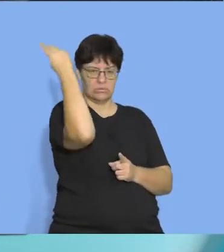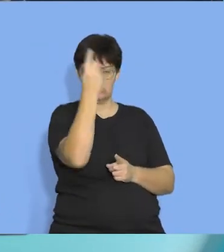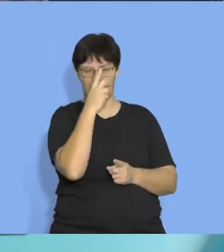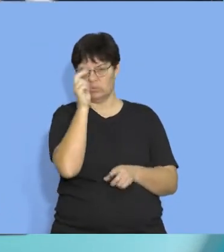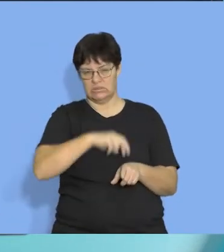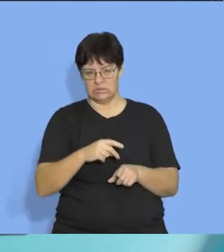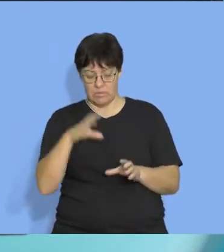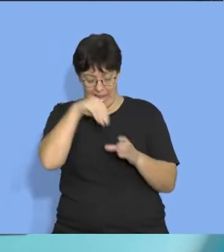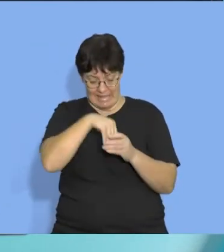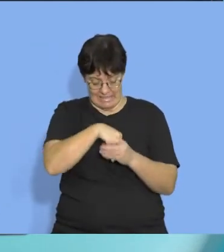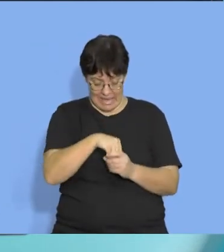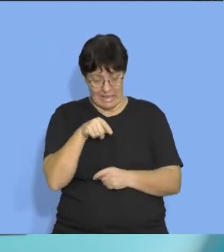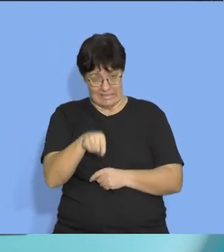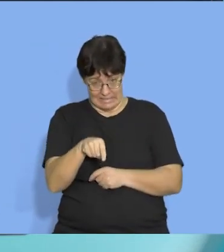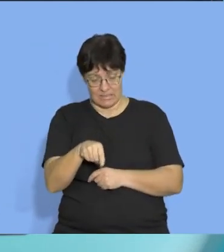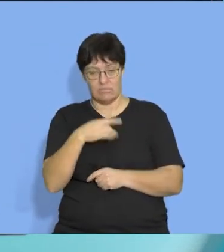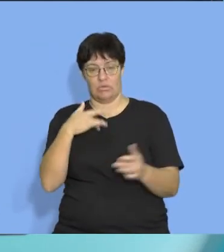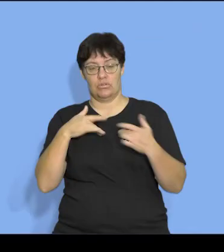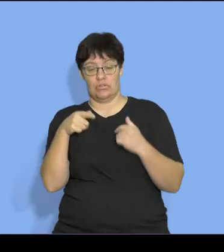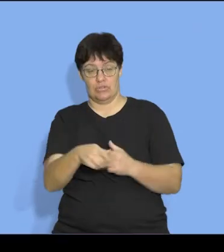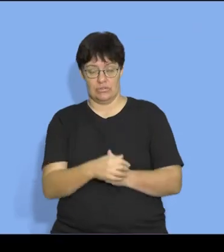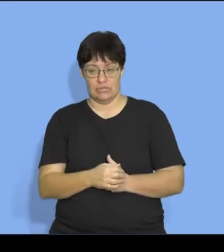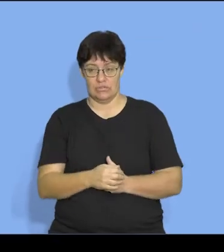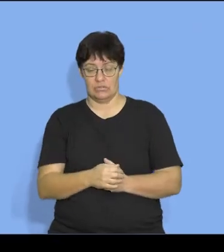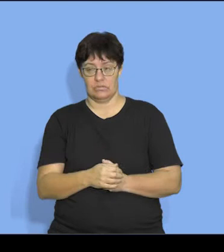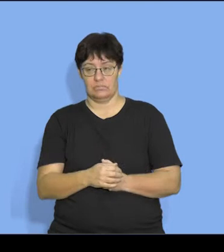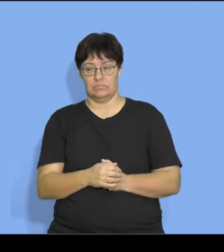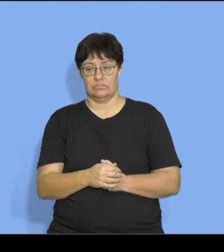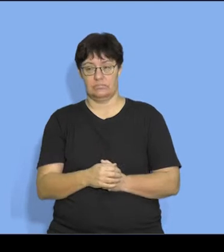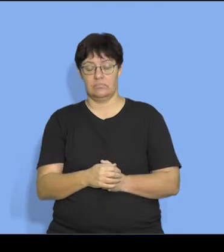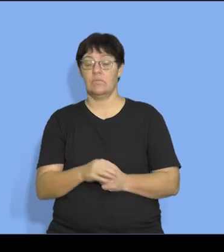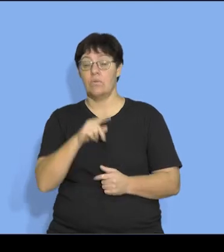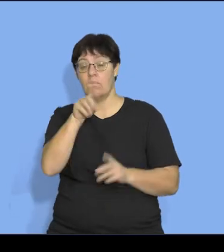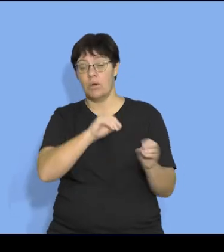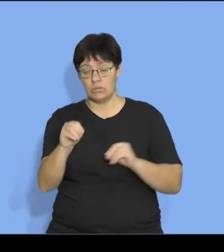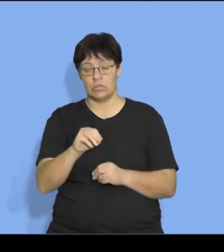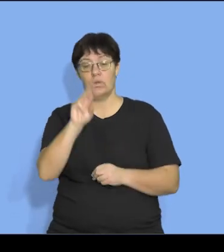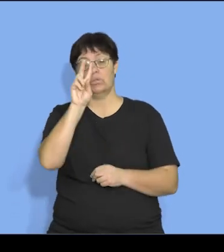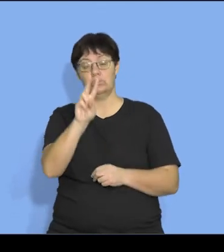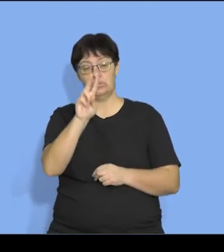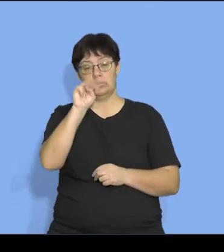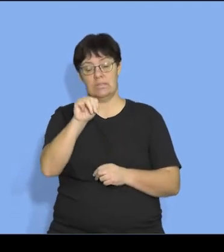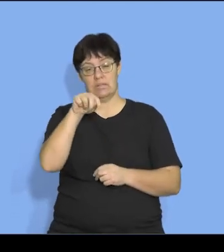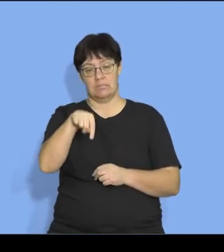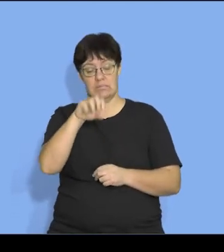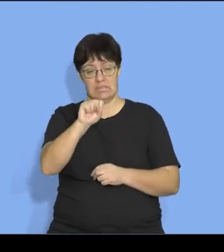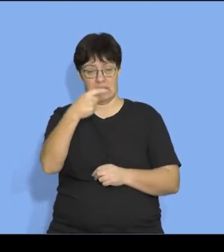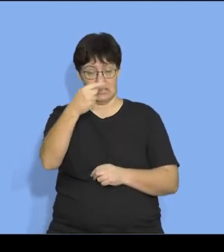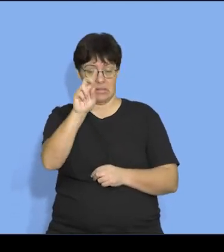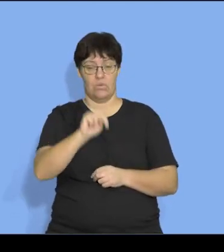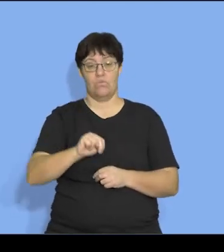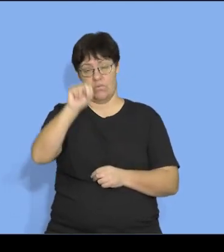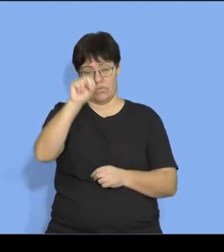the train, we're worried about what's going on in the train. So your motion would be 2 meters per second